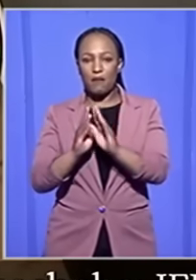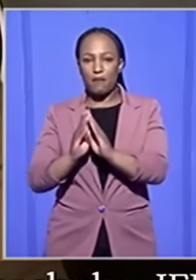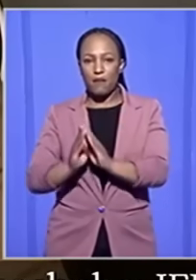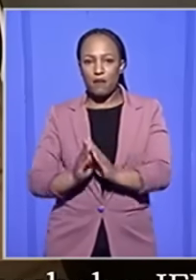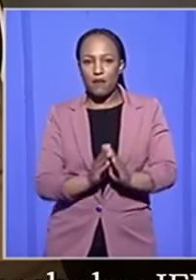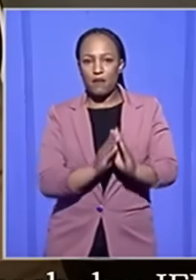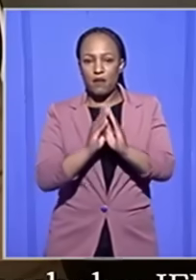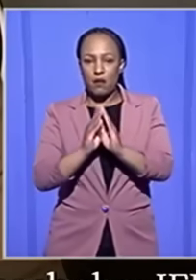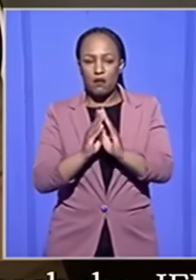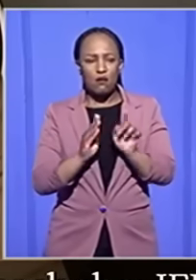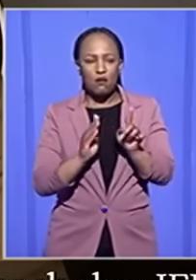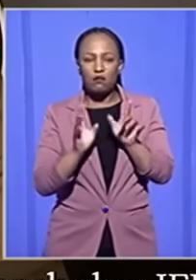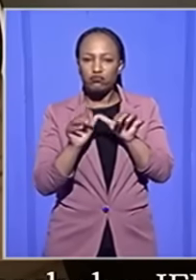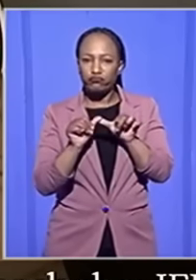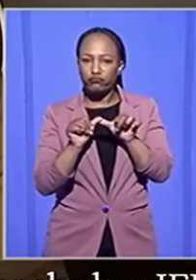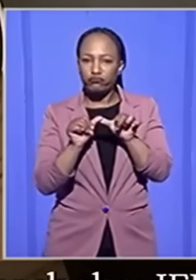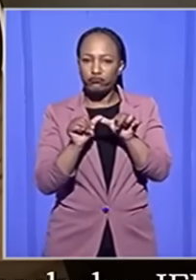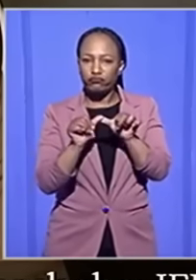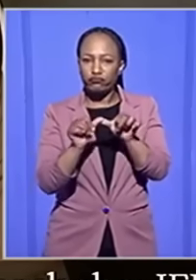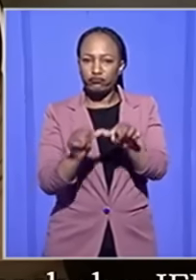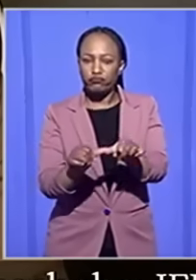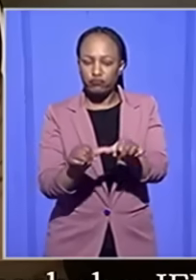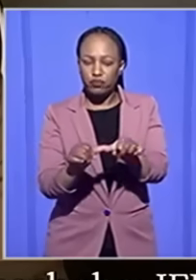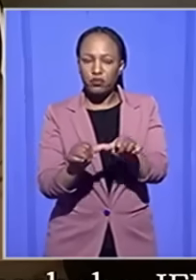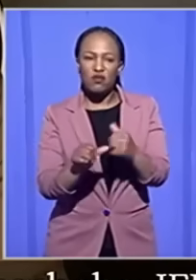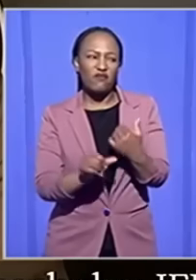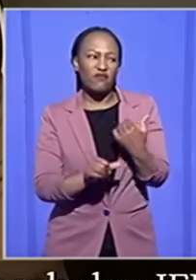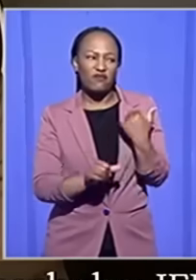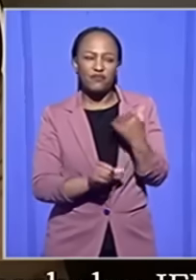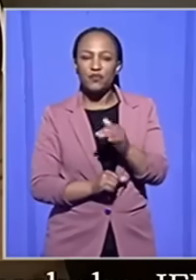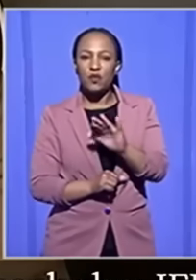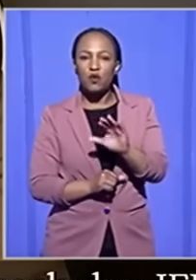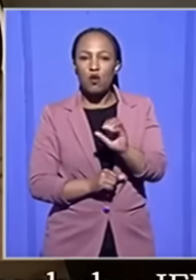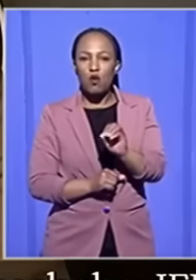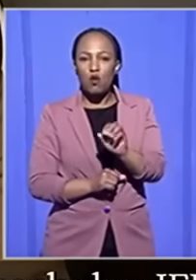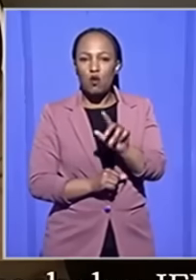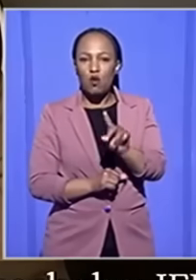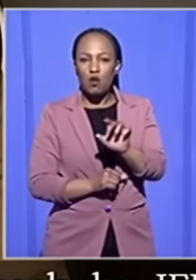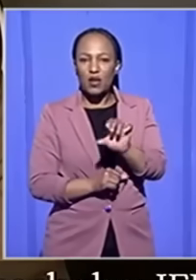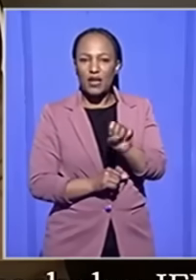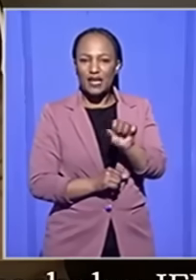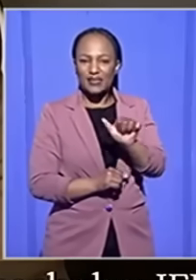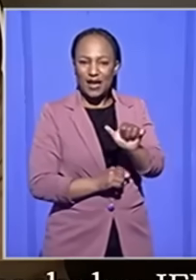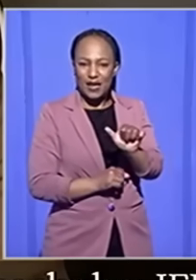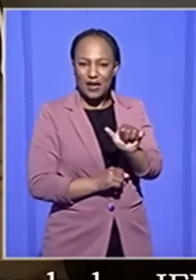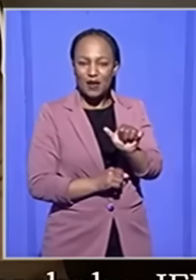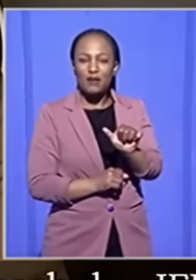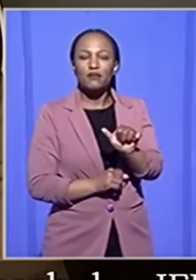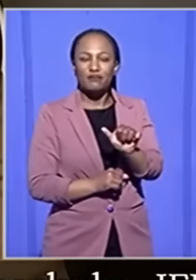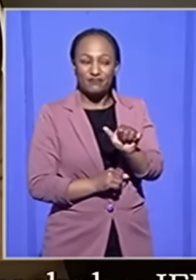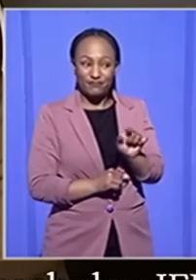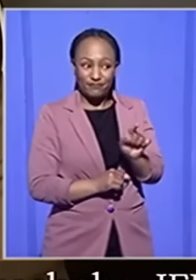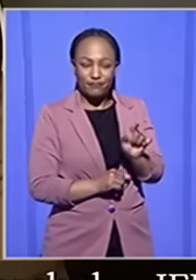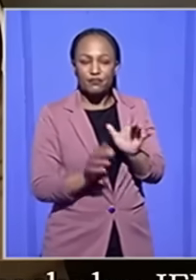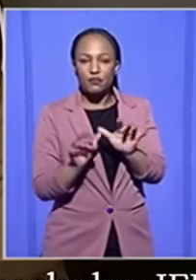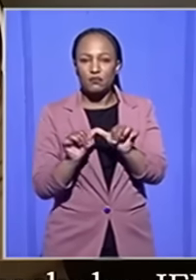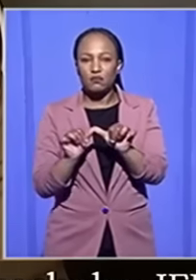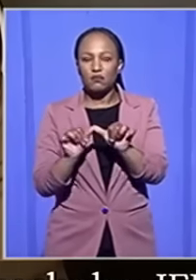continuation of the CODESA. It's a continuation to